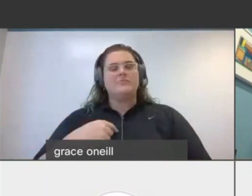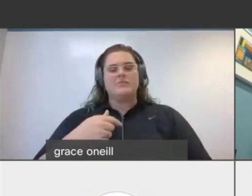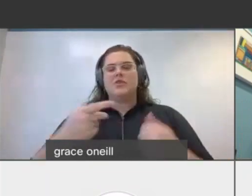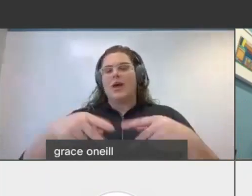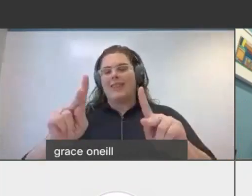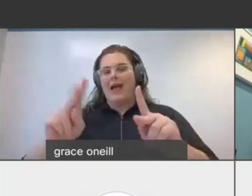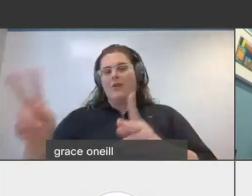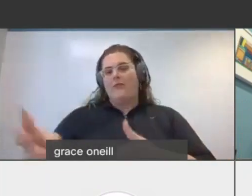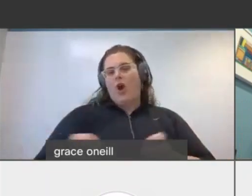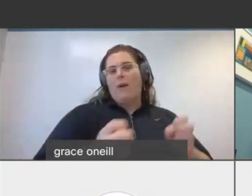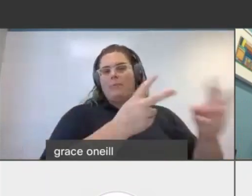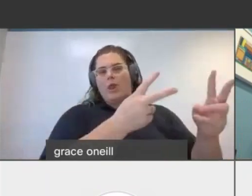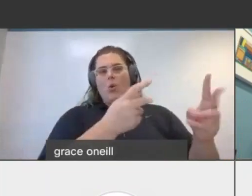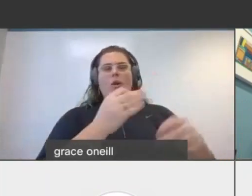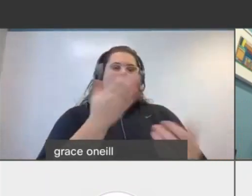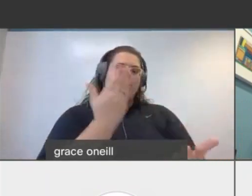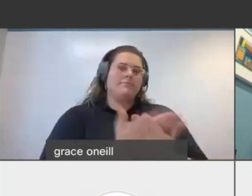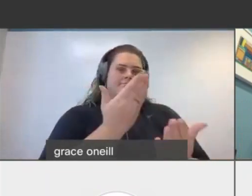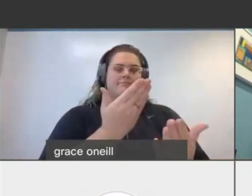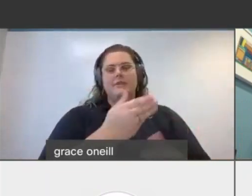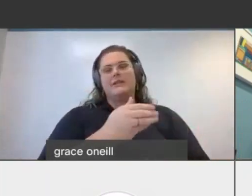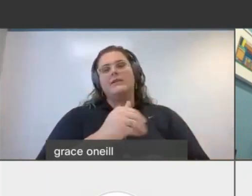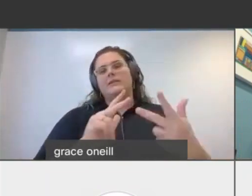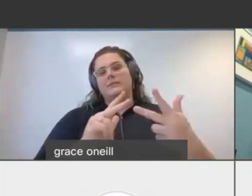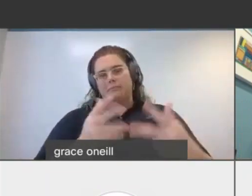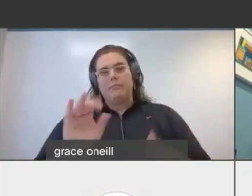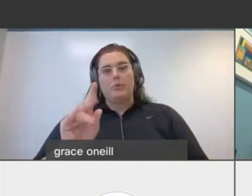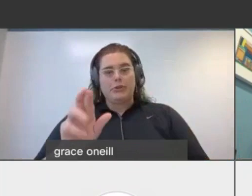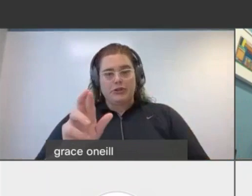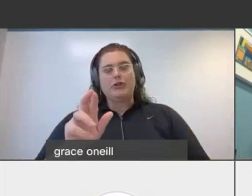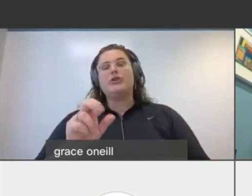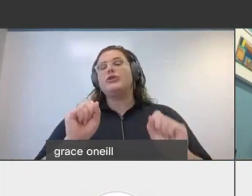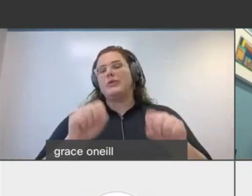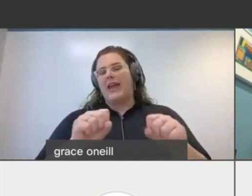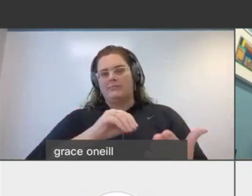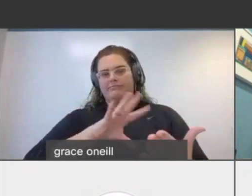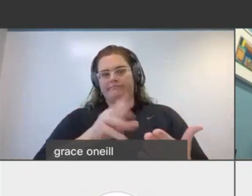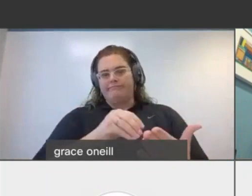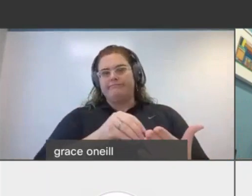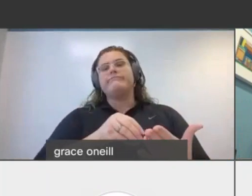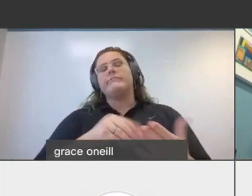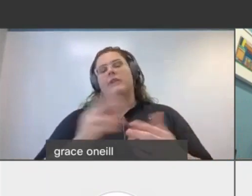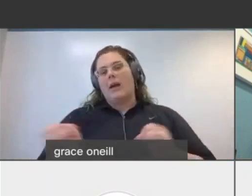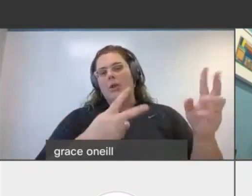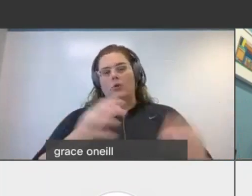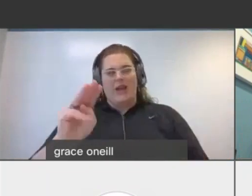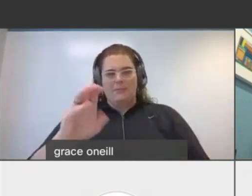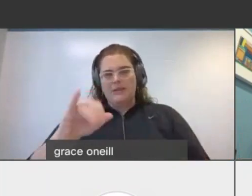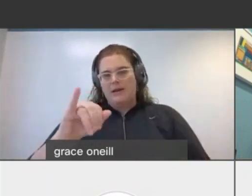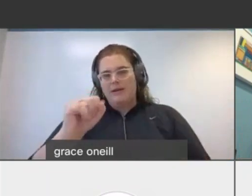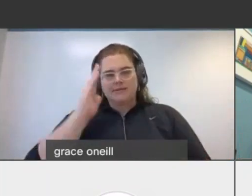the vaccine booster to Mcis. They'll be able to upload the evidence of that. We will be tracking